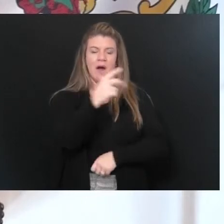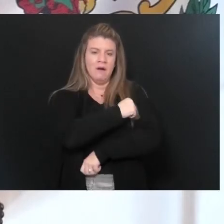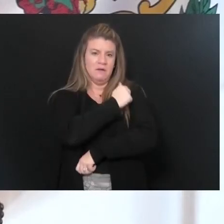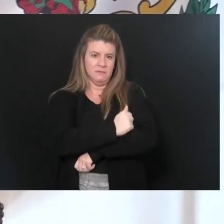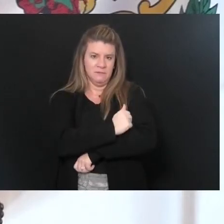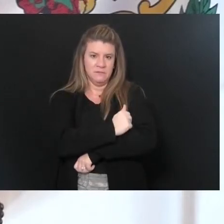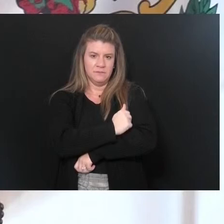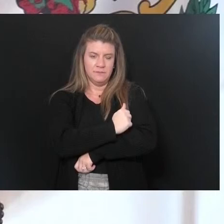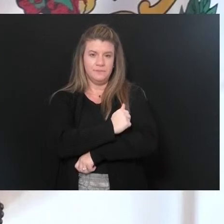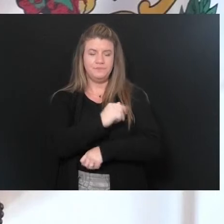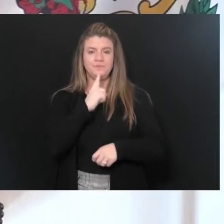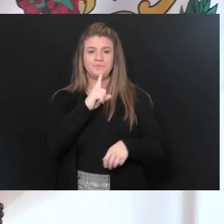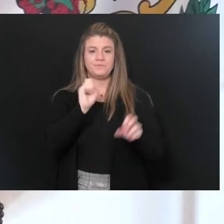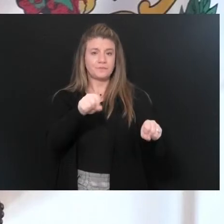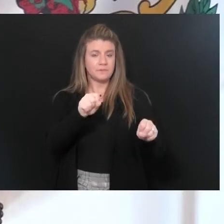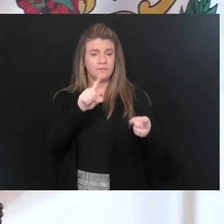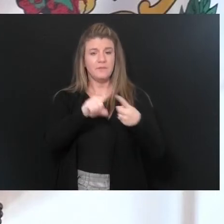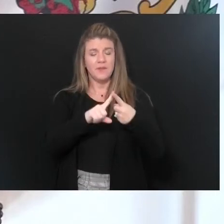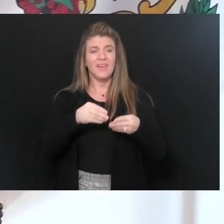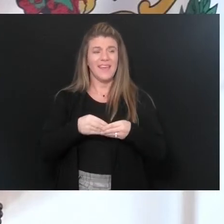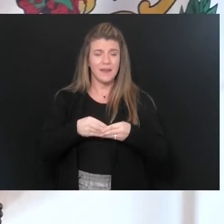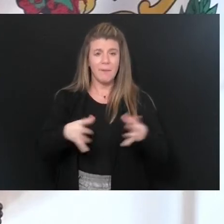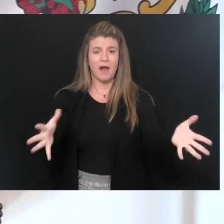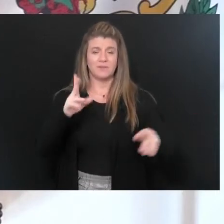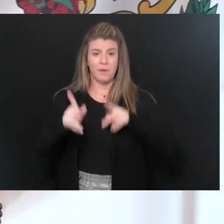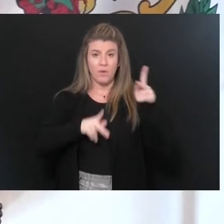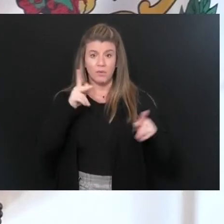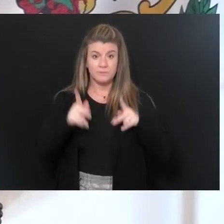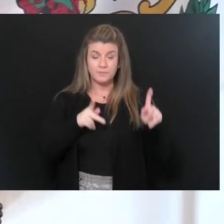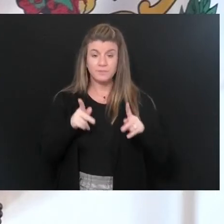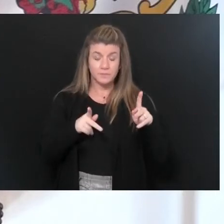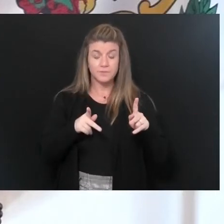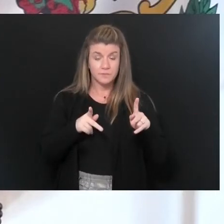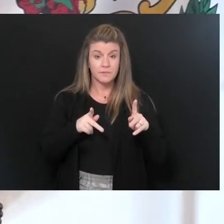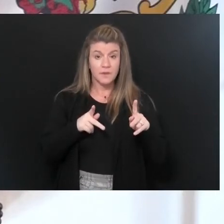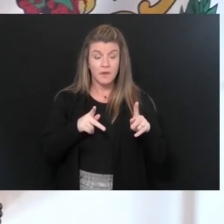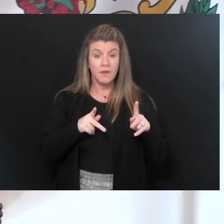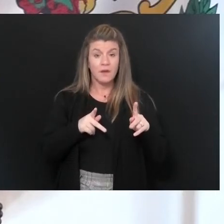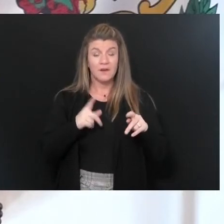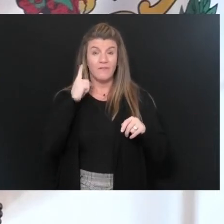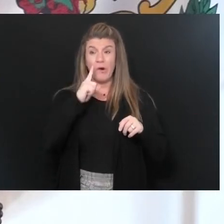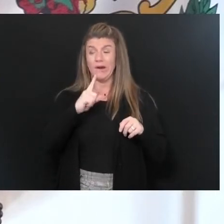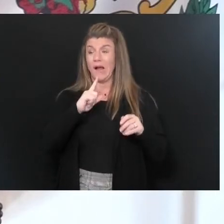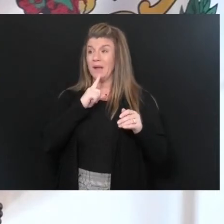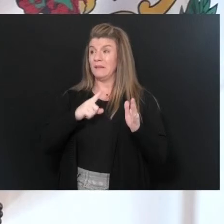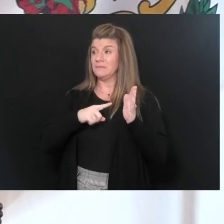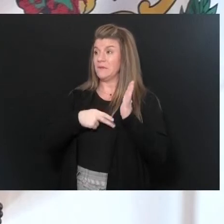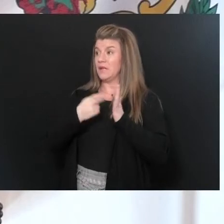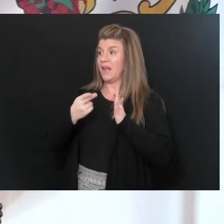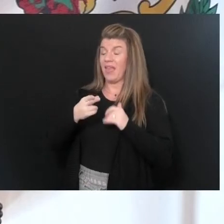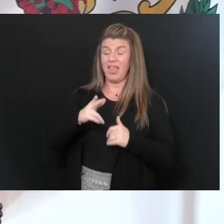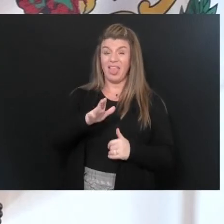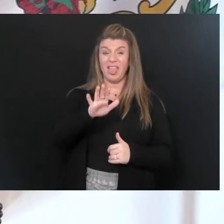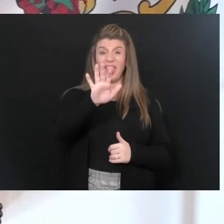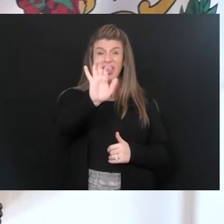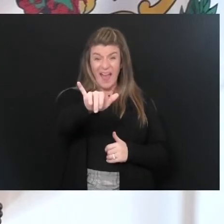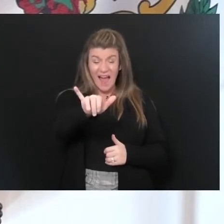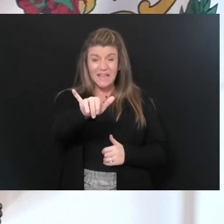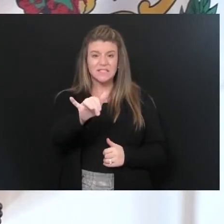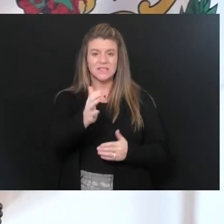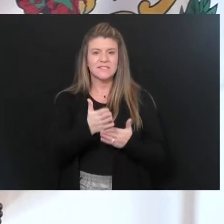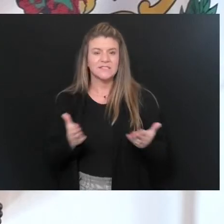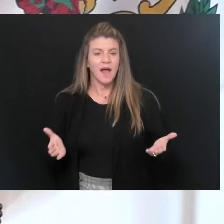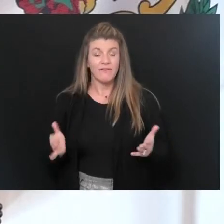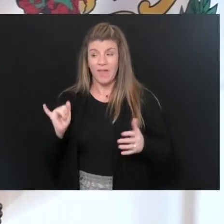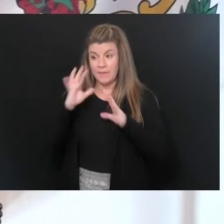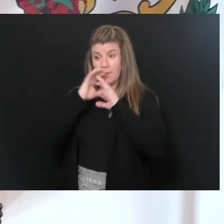hospitals, and be able to get them out to the people. And basically, for long and the short of it, that's the stuff that President